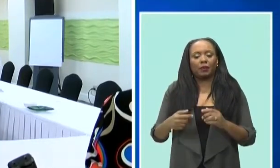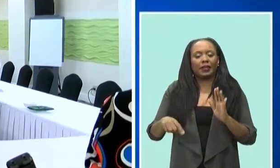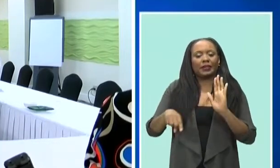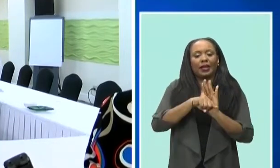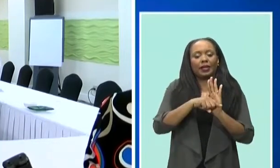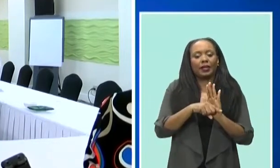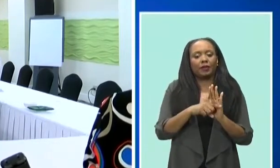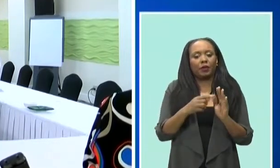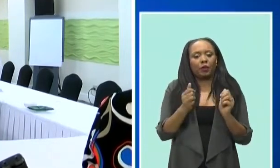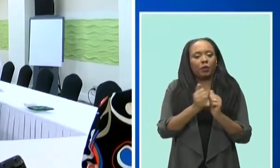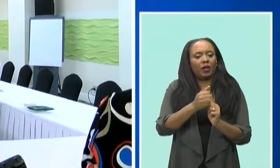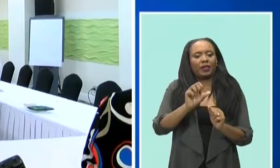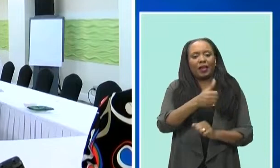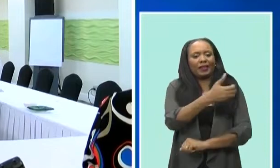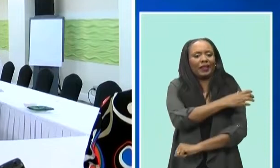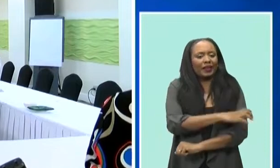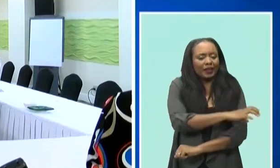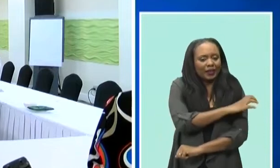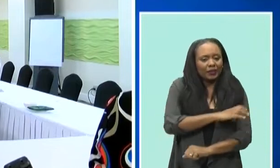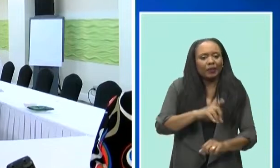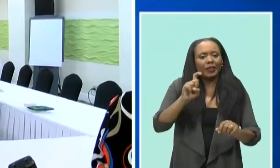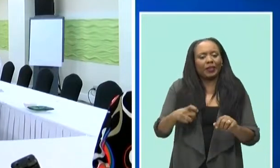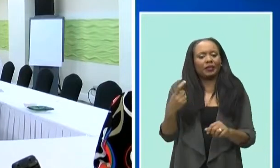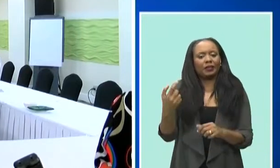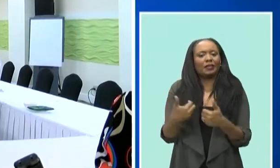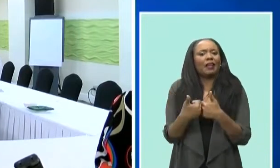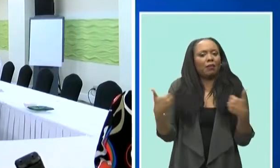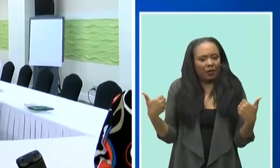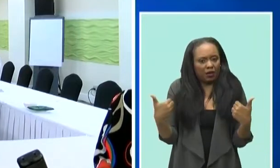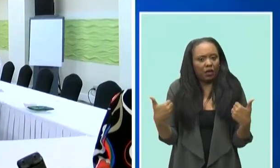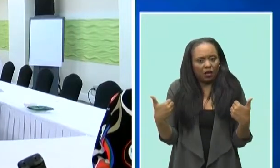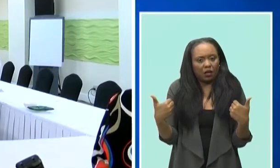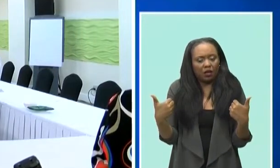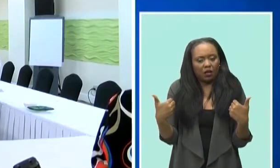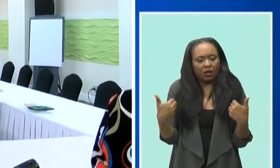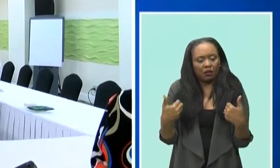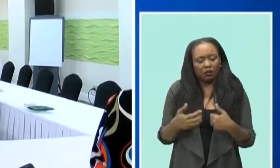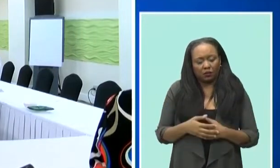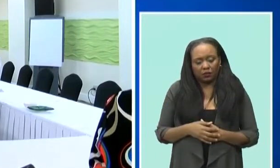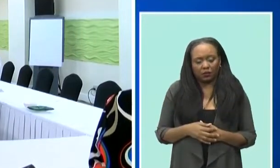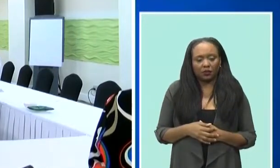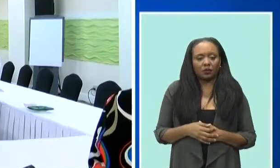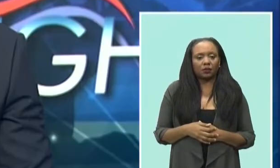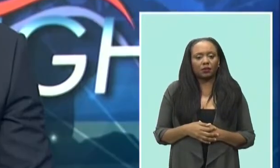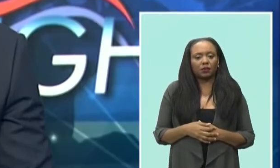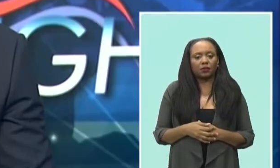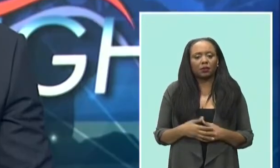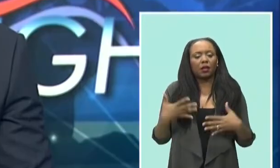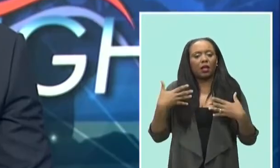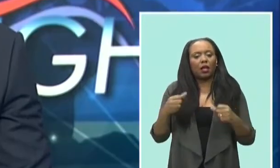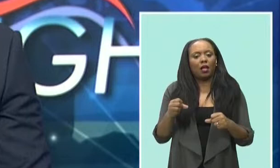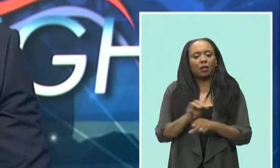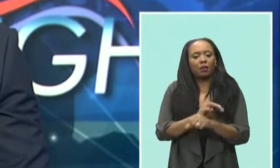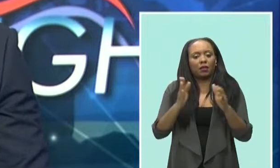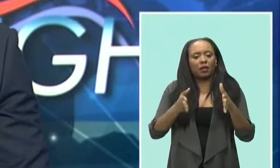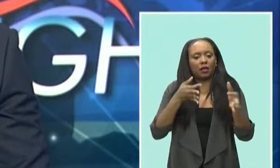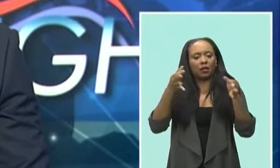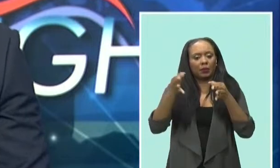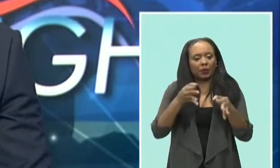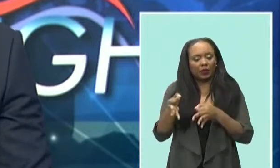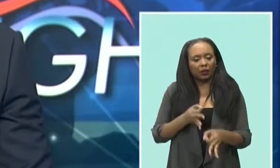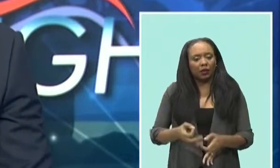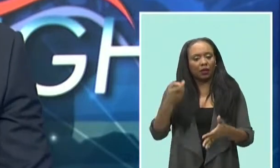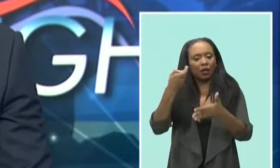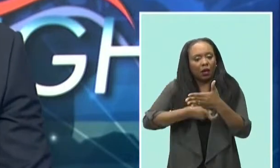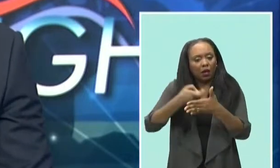way on the remainder of the public health sector, meaning the polyclinics. The health minister explains the